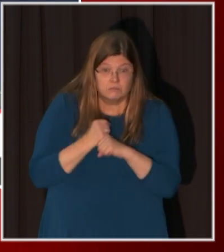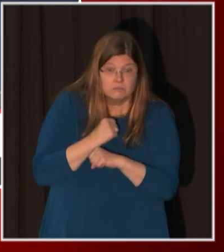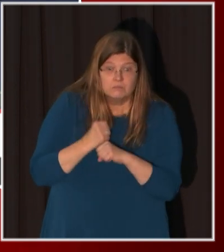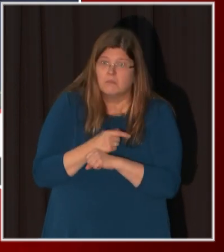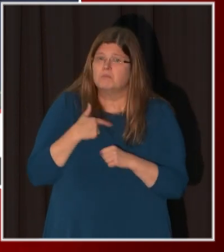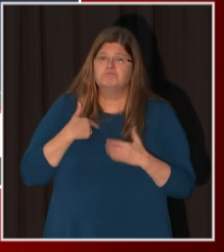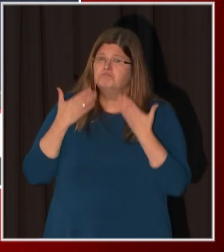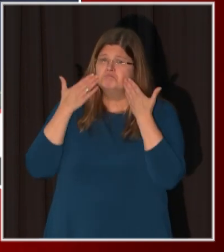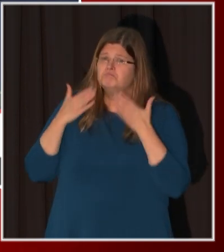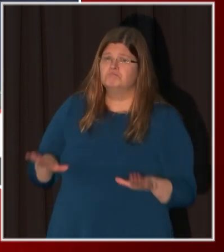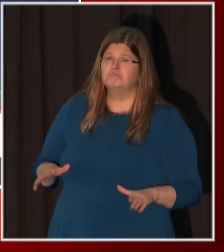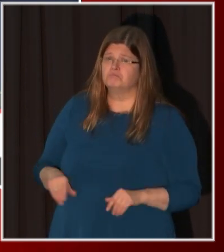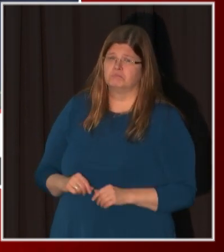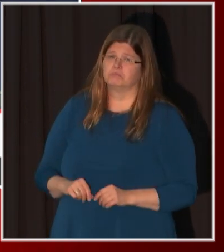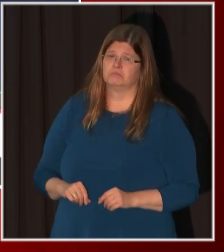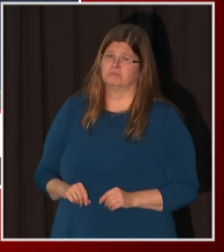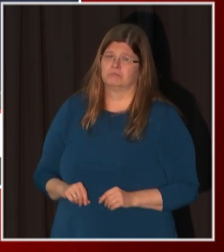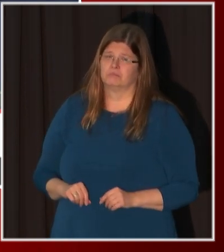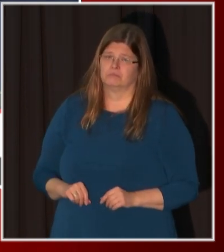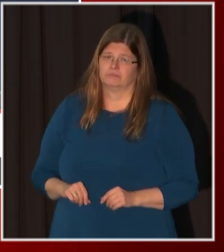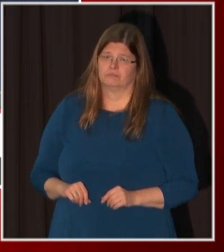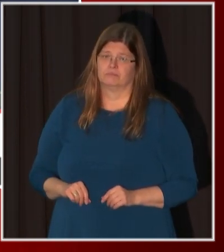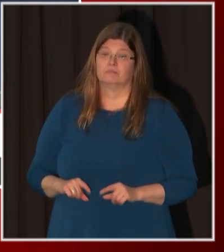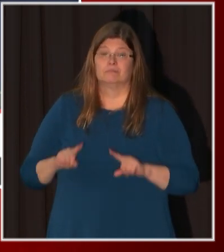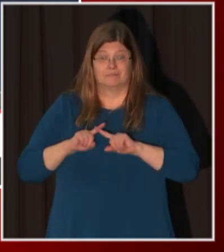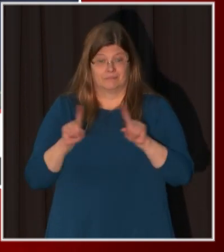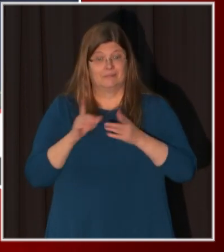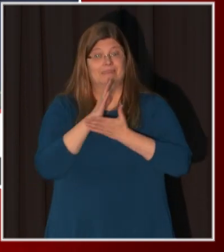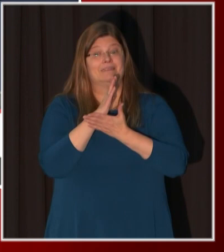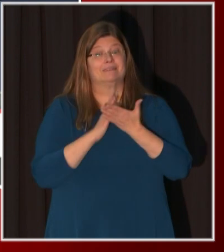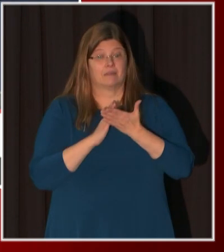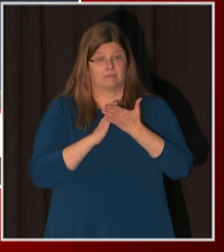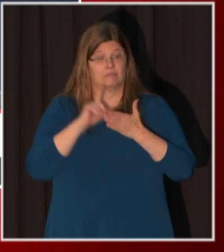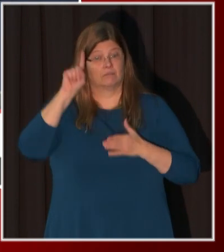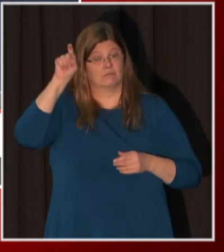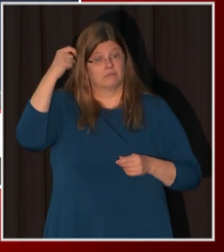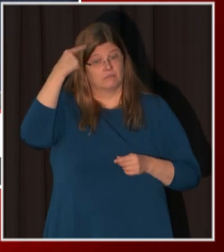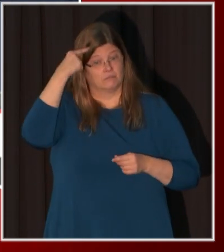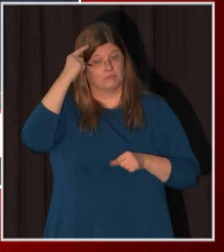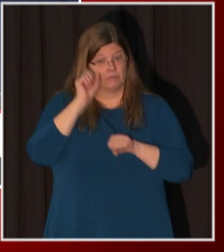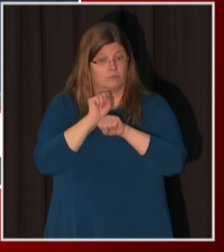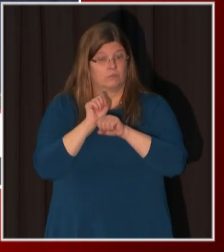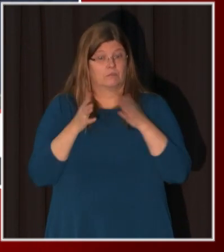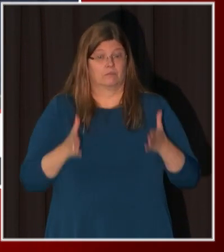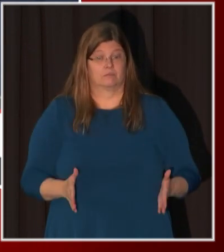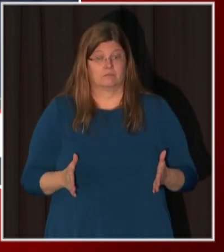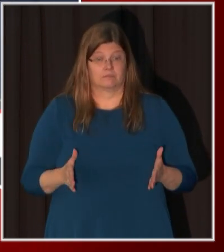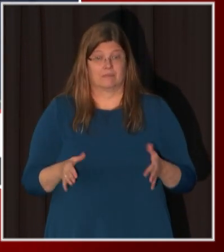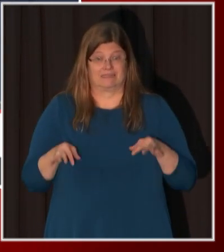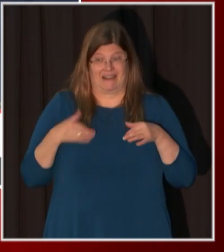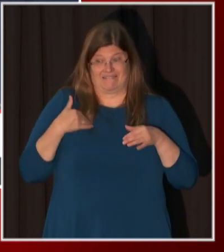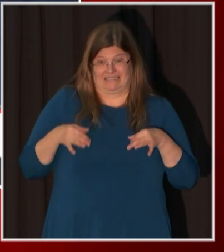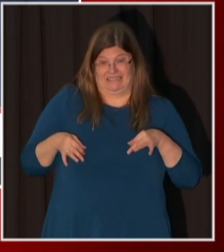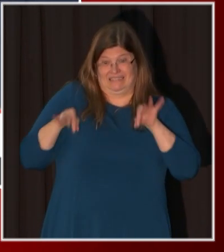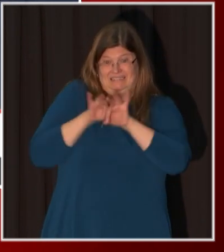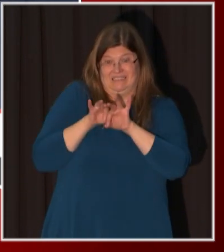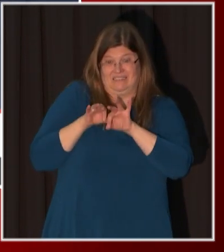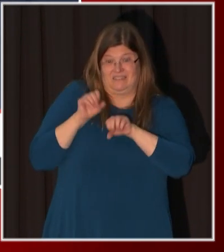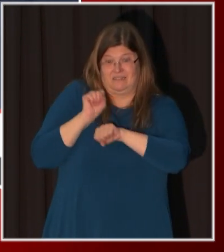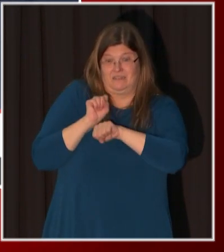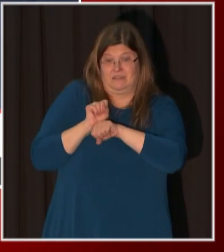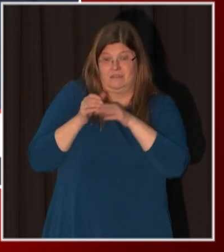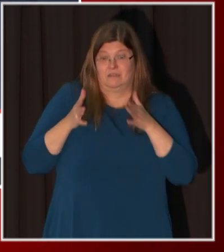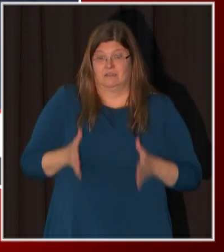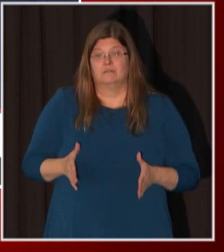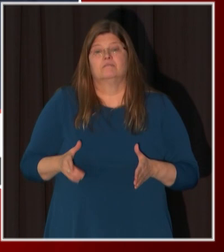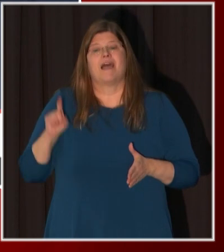but there will be government workers who have to do essential work. We recognize that. Just like there are